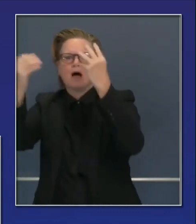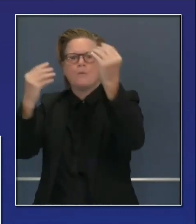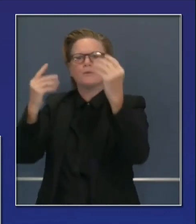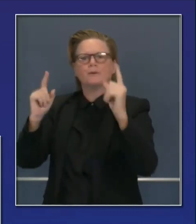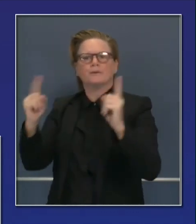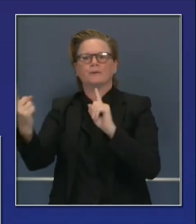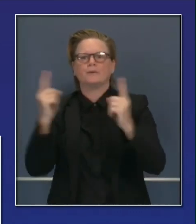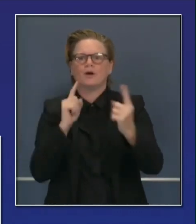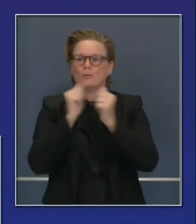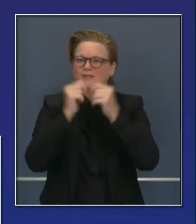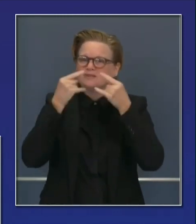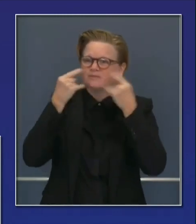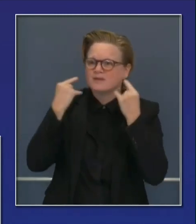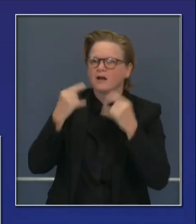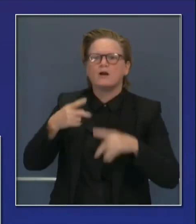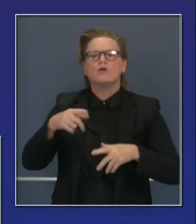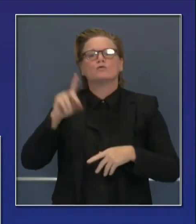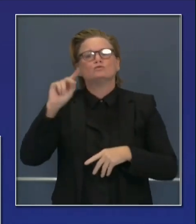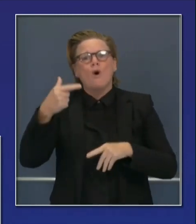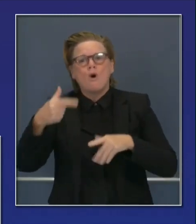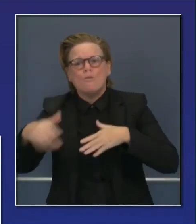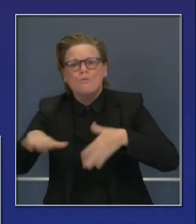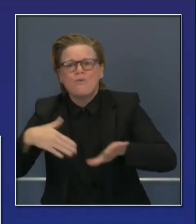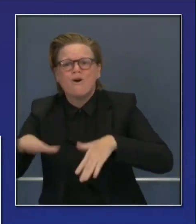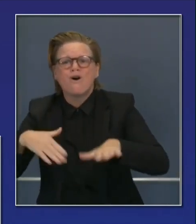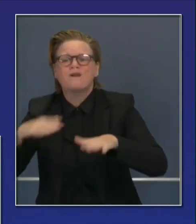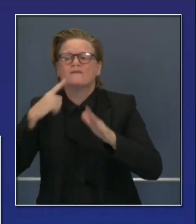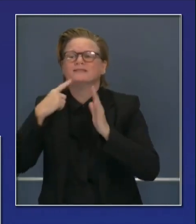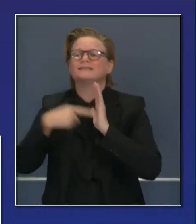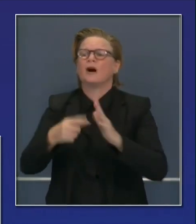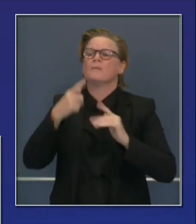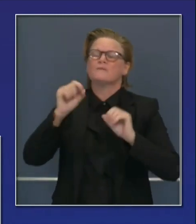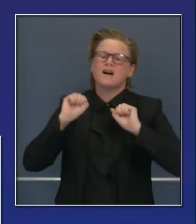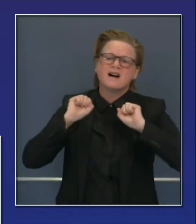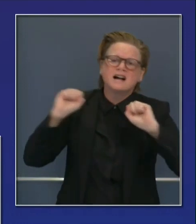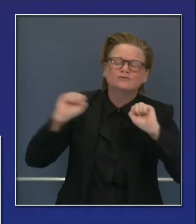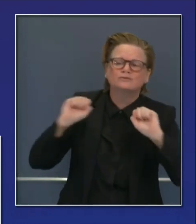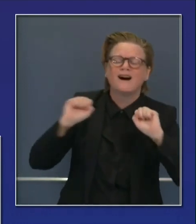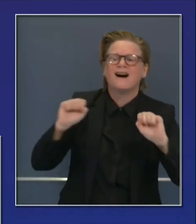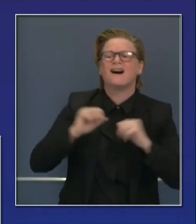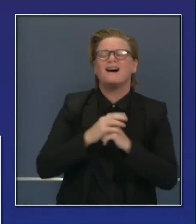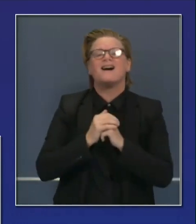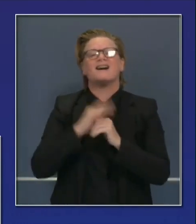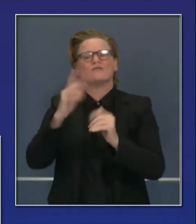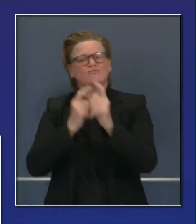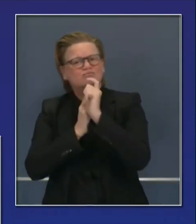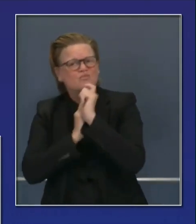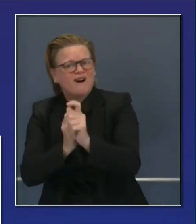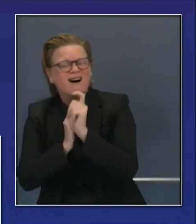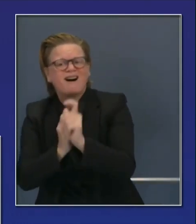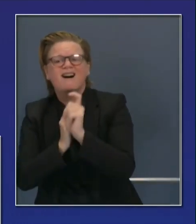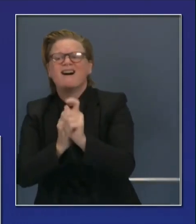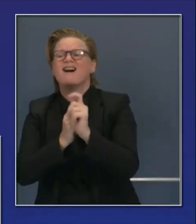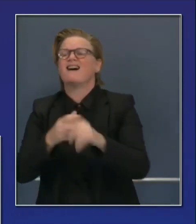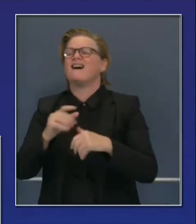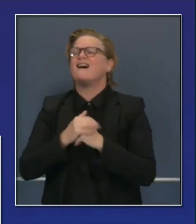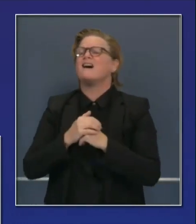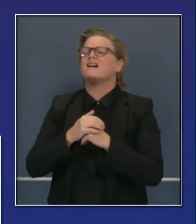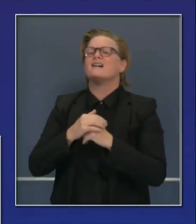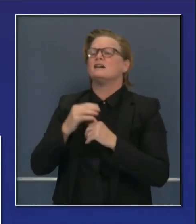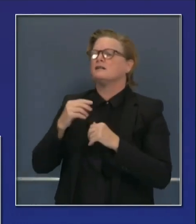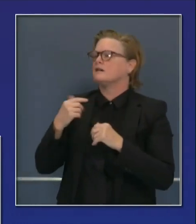dog for a walk. We want you to exercise and go on a run with a partner within your household. Go